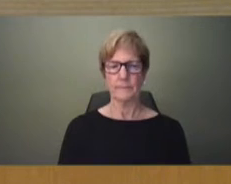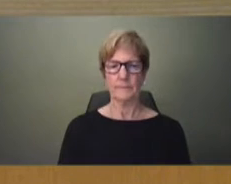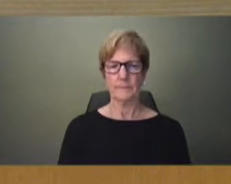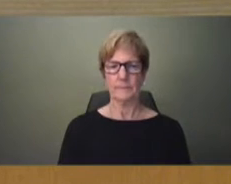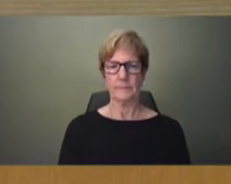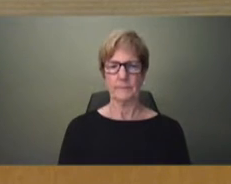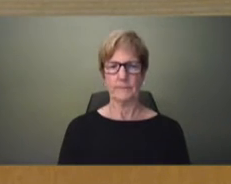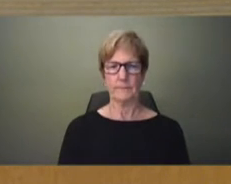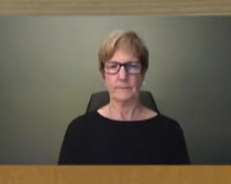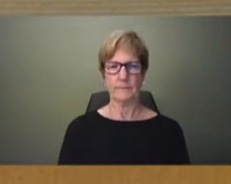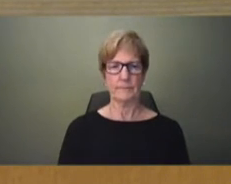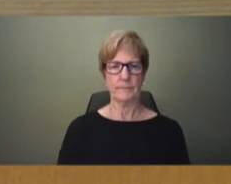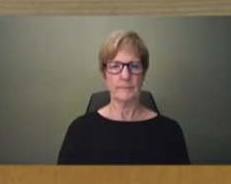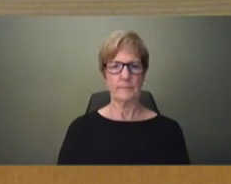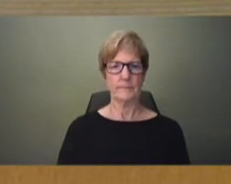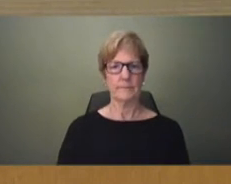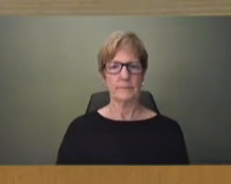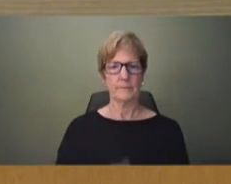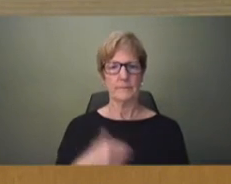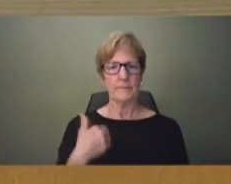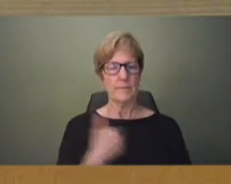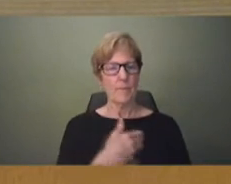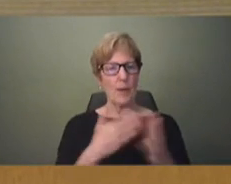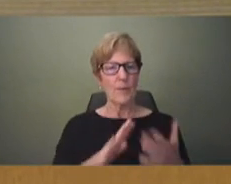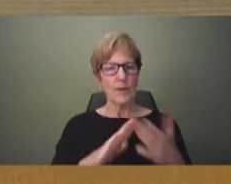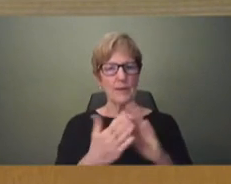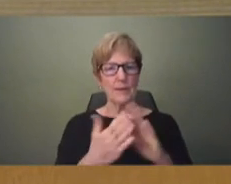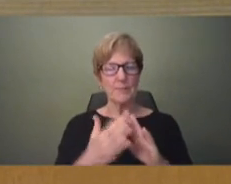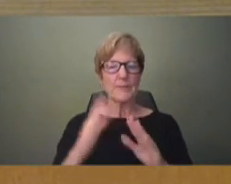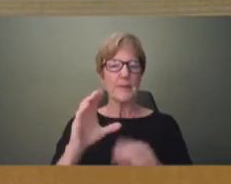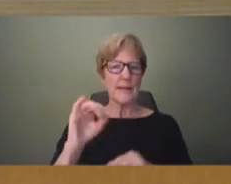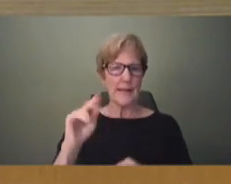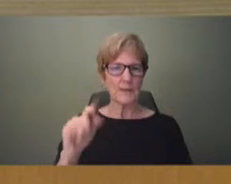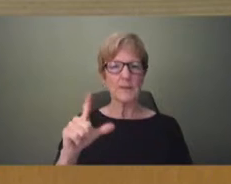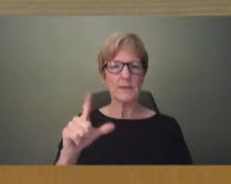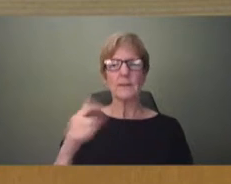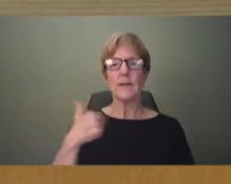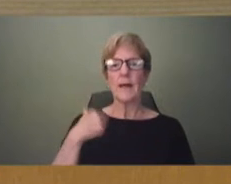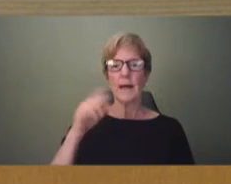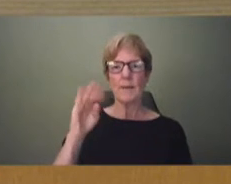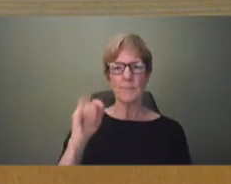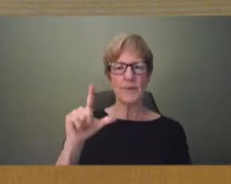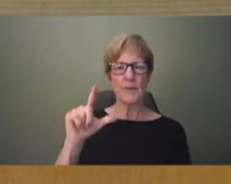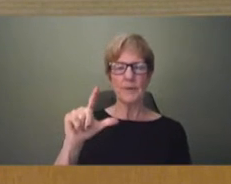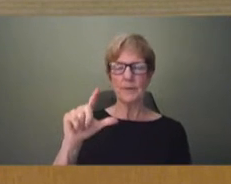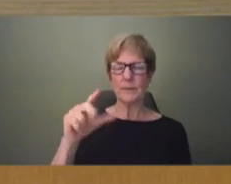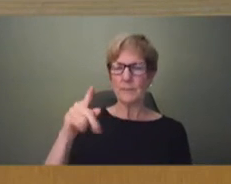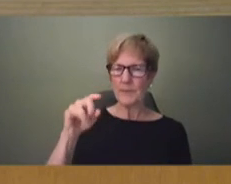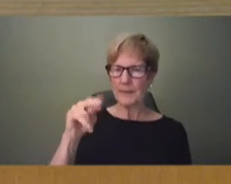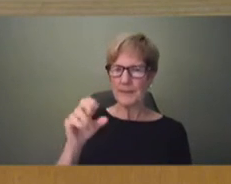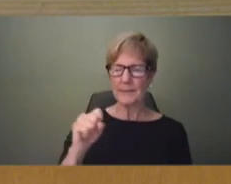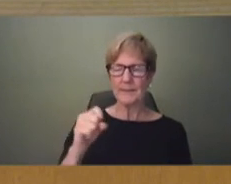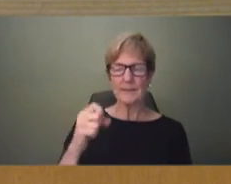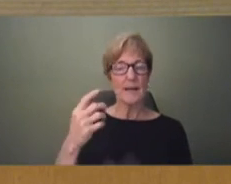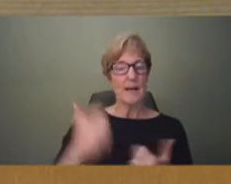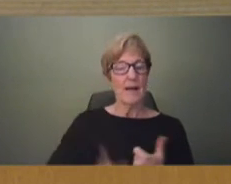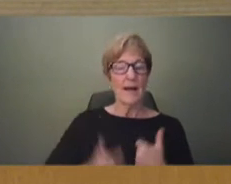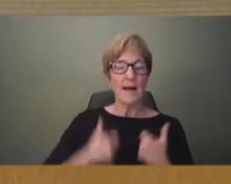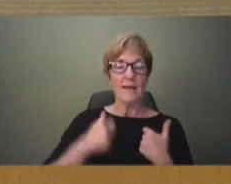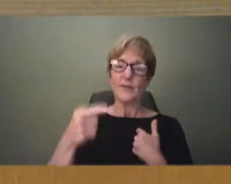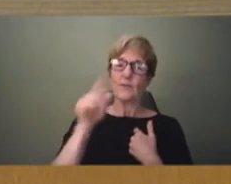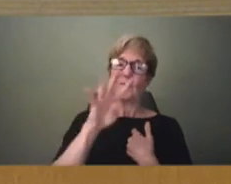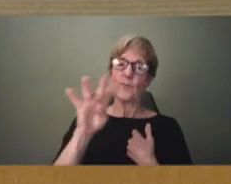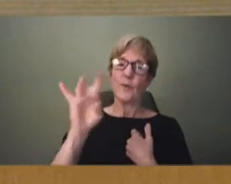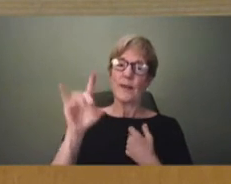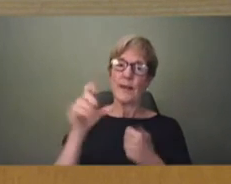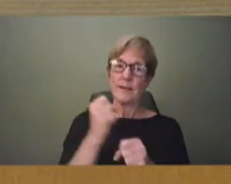members of the city council um I'm Bill Pickins I've lived in the hampy Hills Community for 48 years